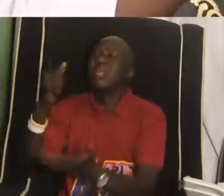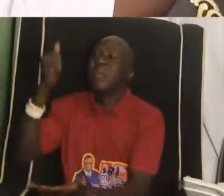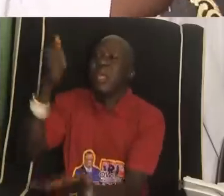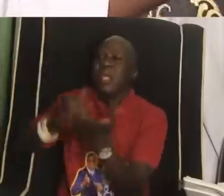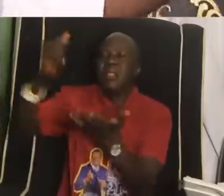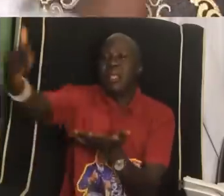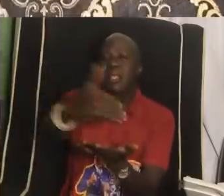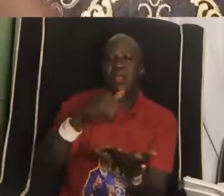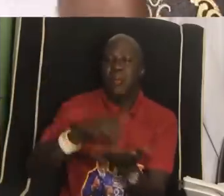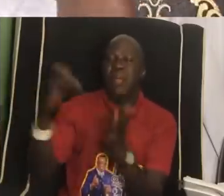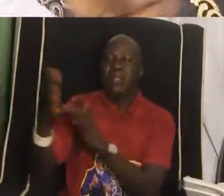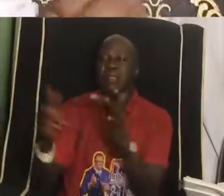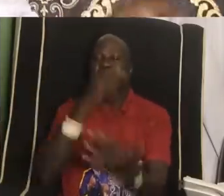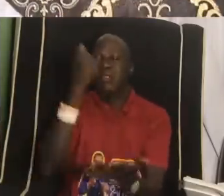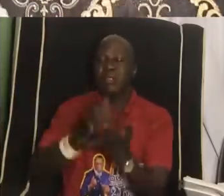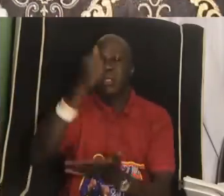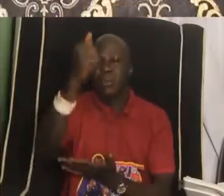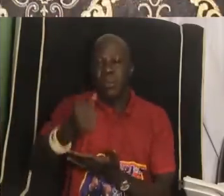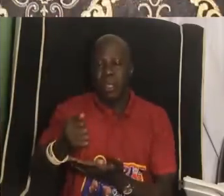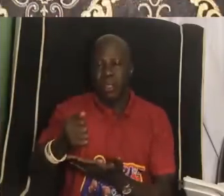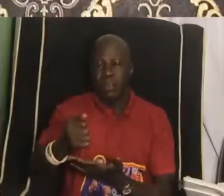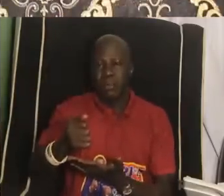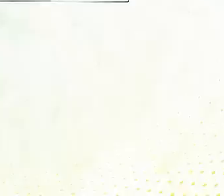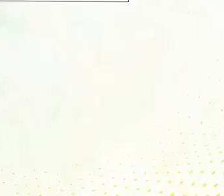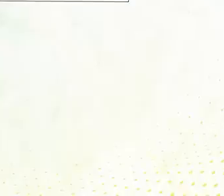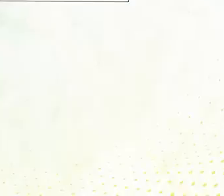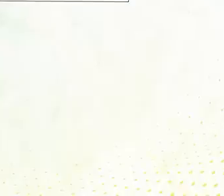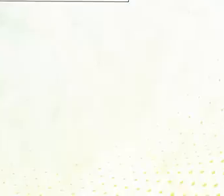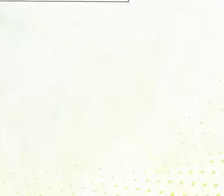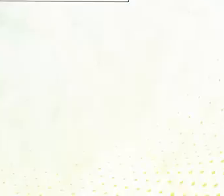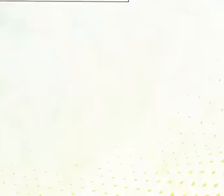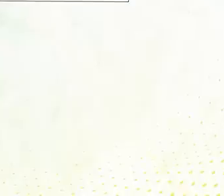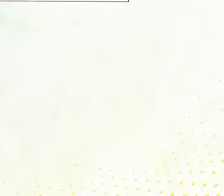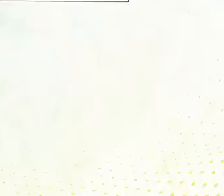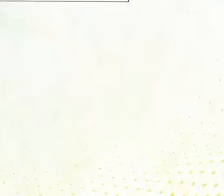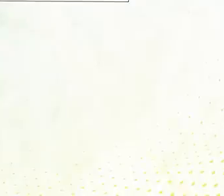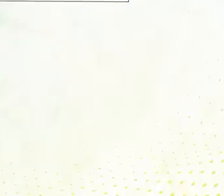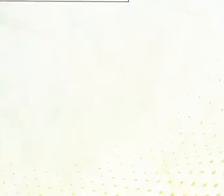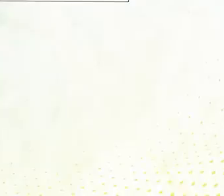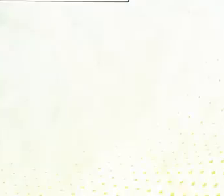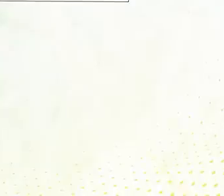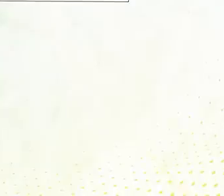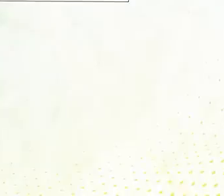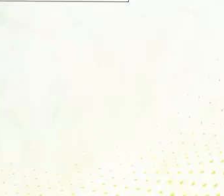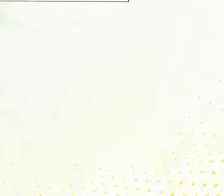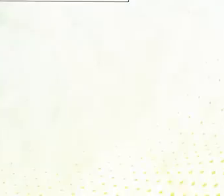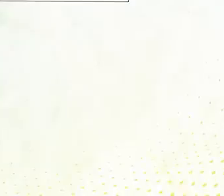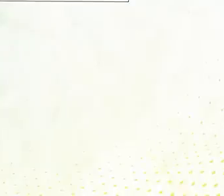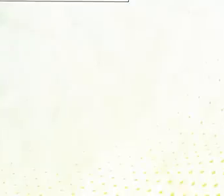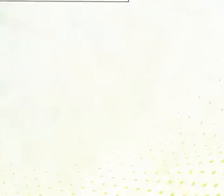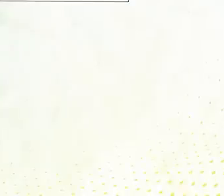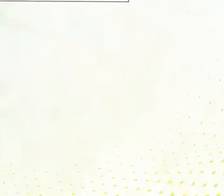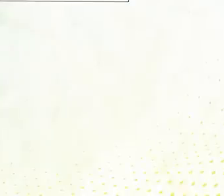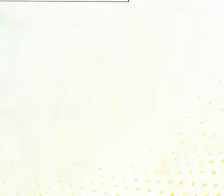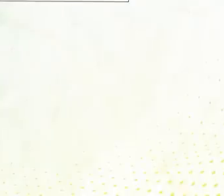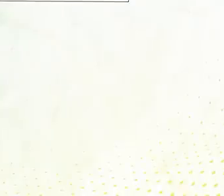ye gba pada. Cover it. O komi Esther